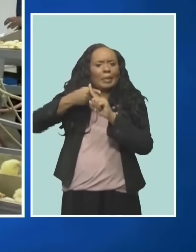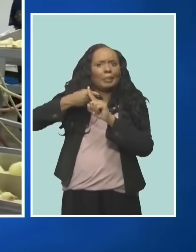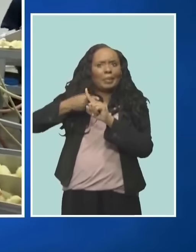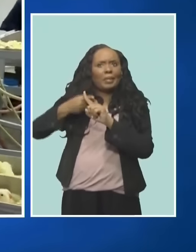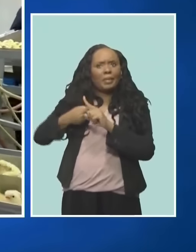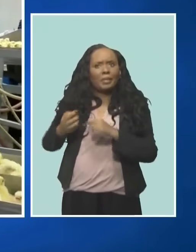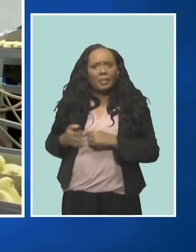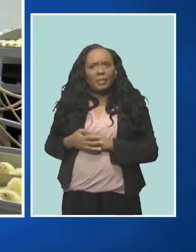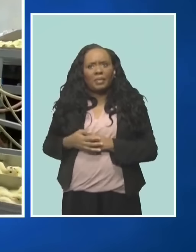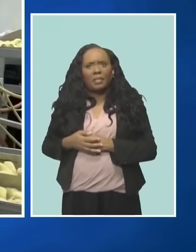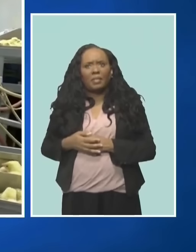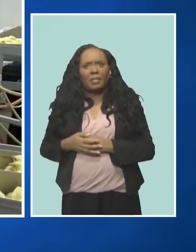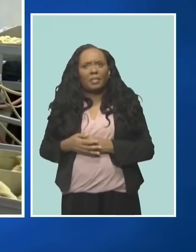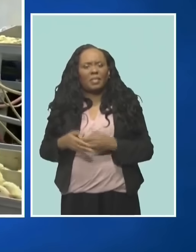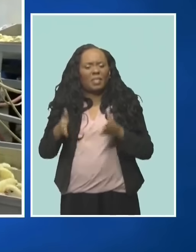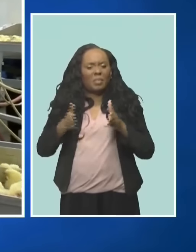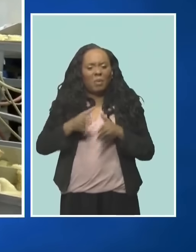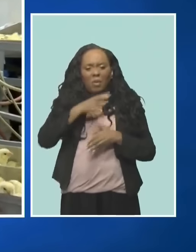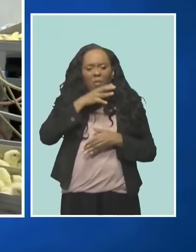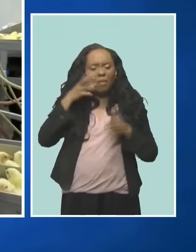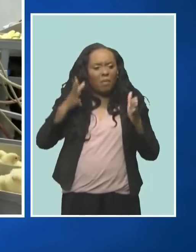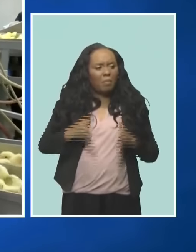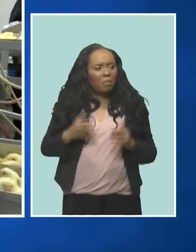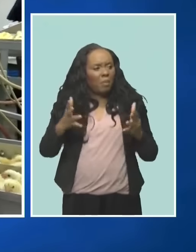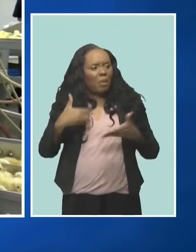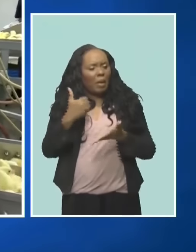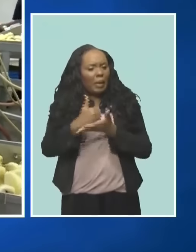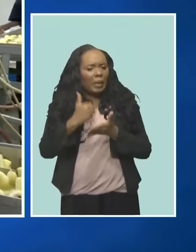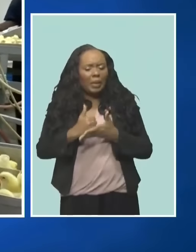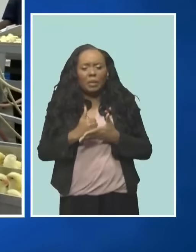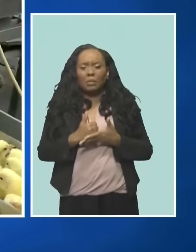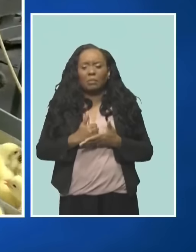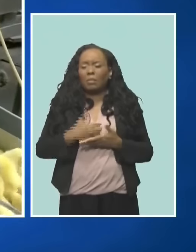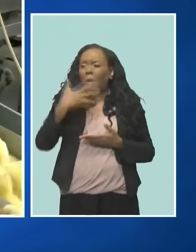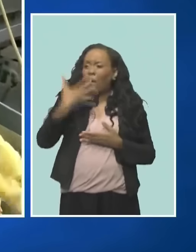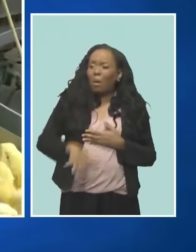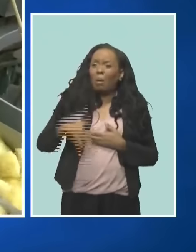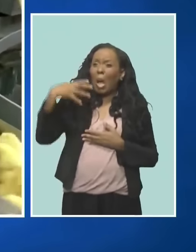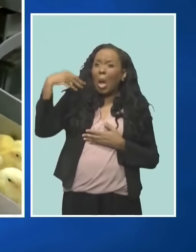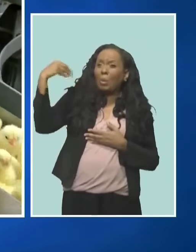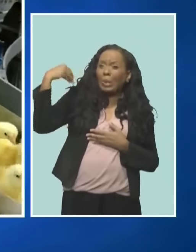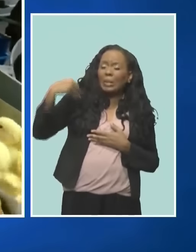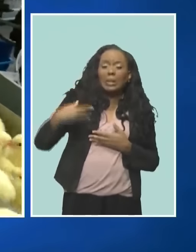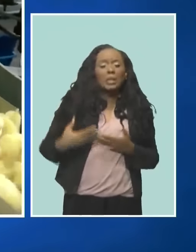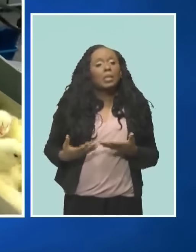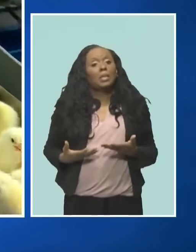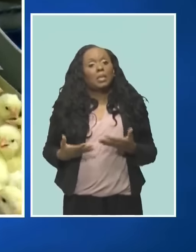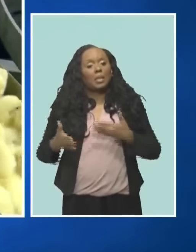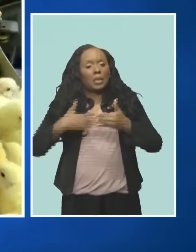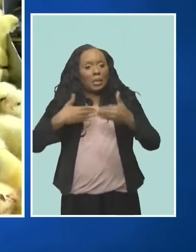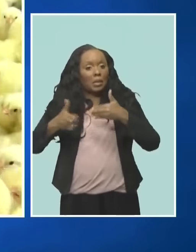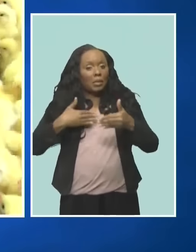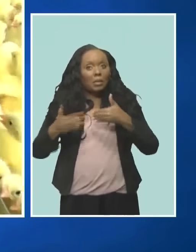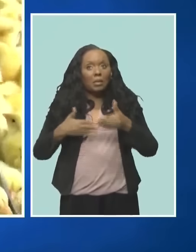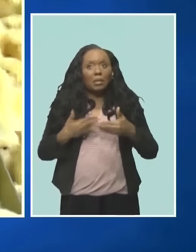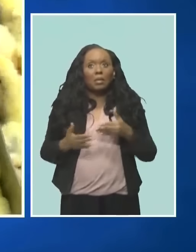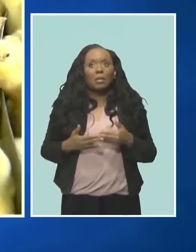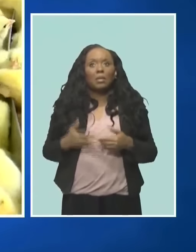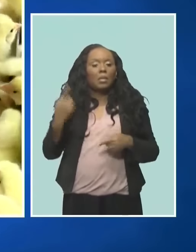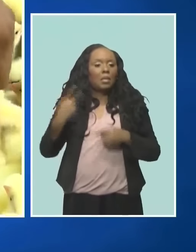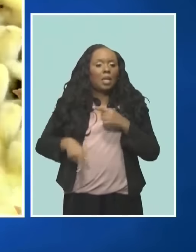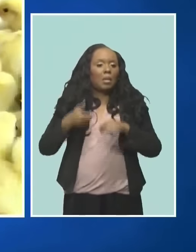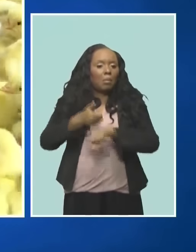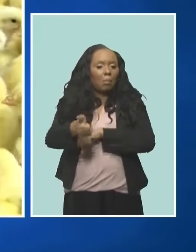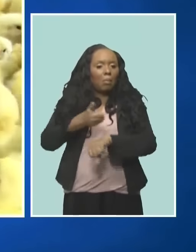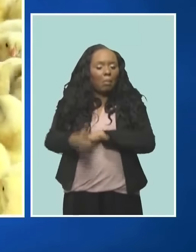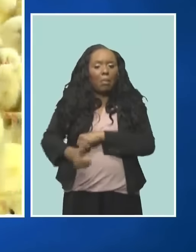confirms that several small farmers have been asking for help to deal with the hot conditions. He says even though the heat cannot be blamed for